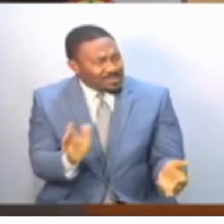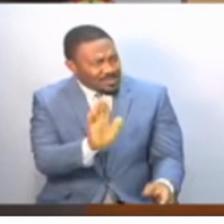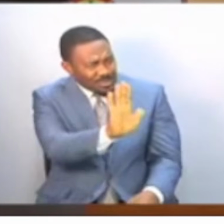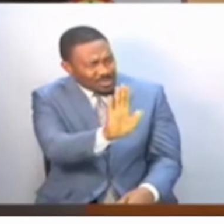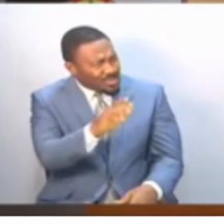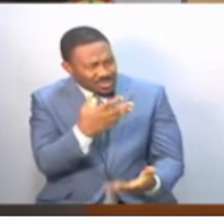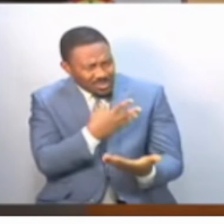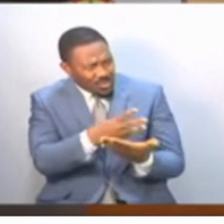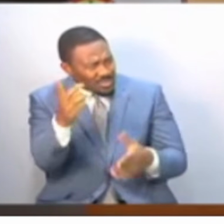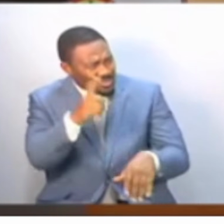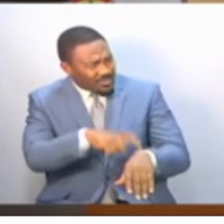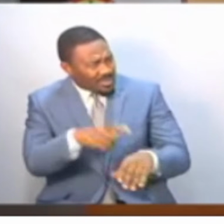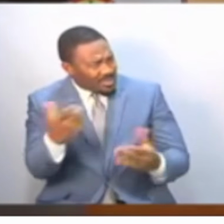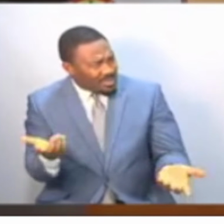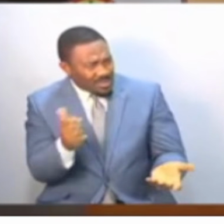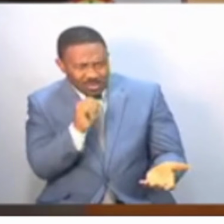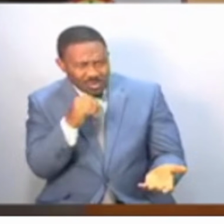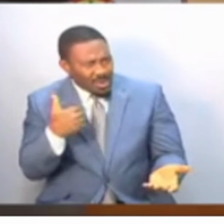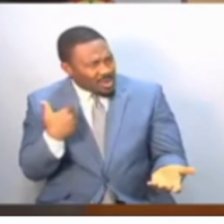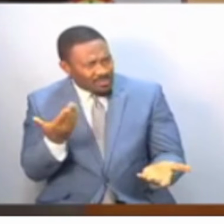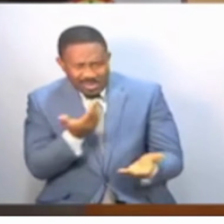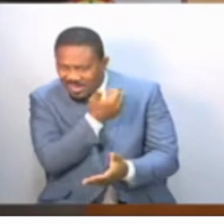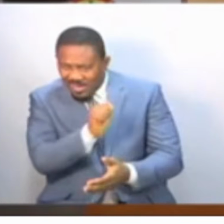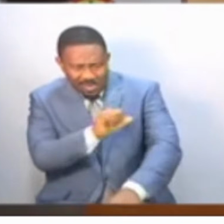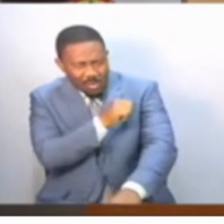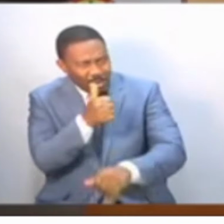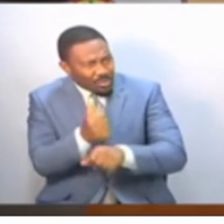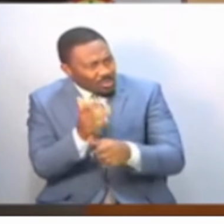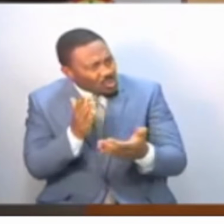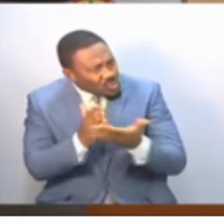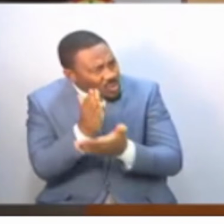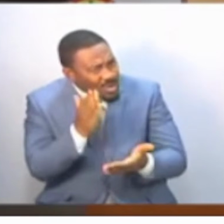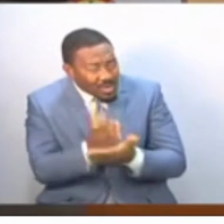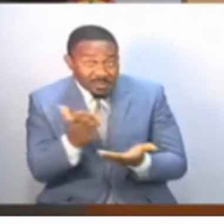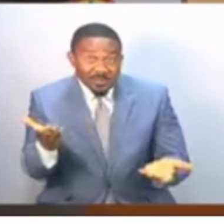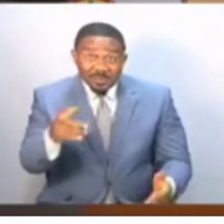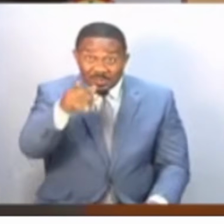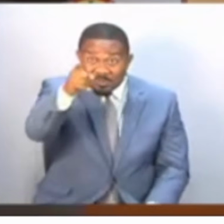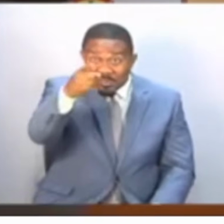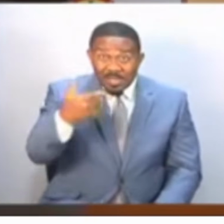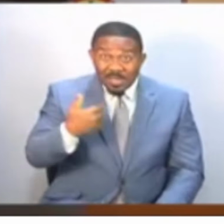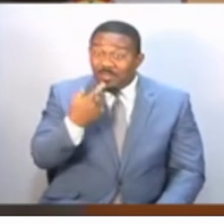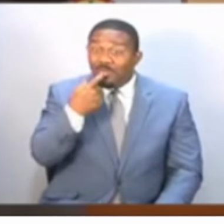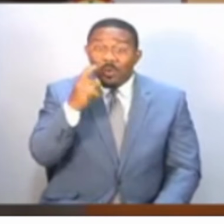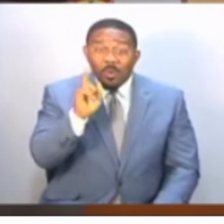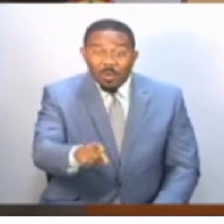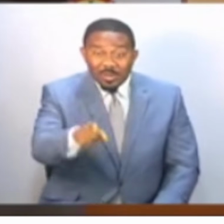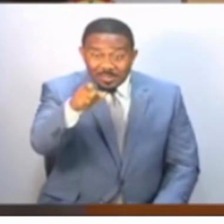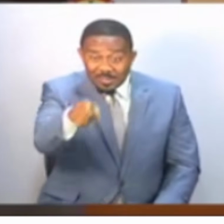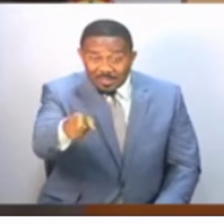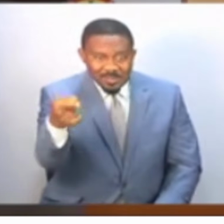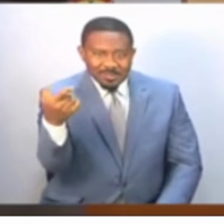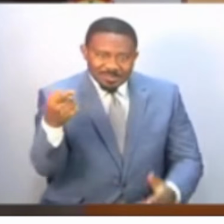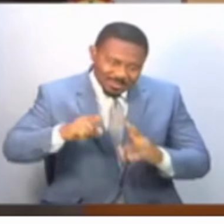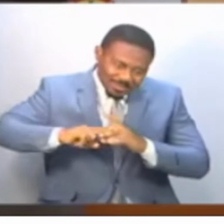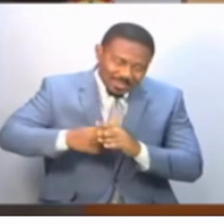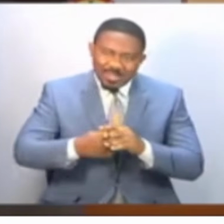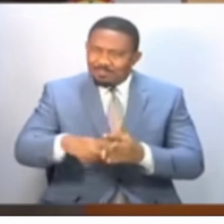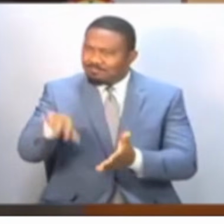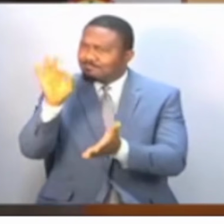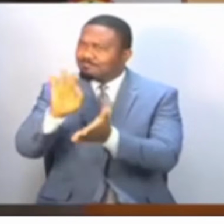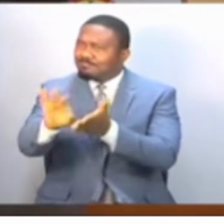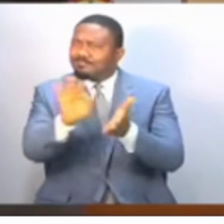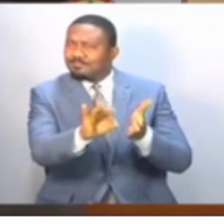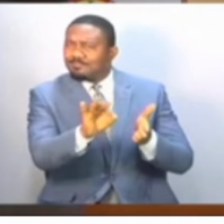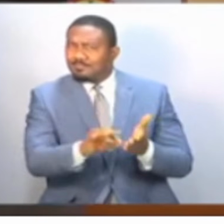time because you don't have any authority to do that counting. It is the Speaker who can direct the procedure to be followed. So, Mr. Speaker,